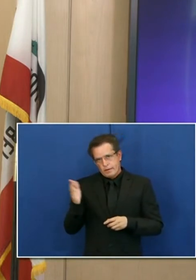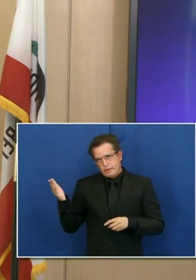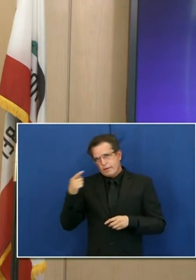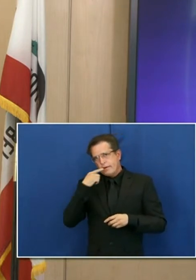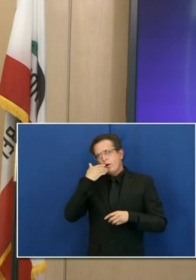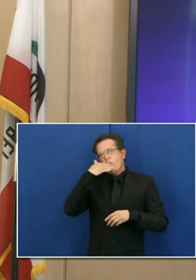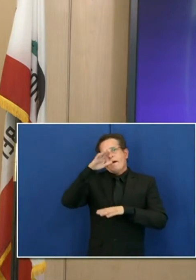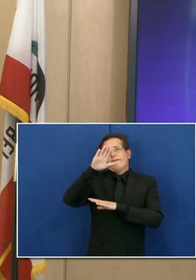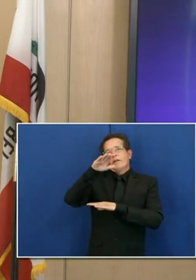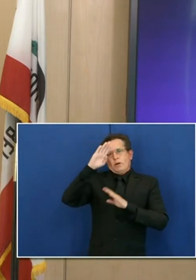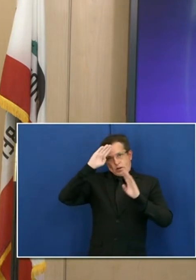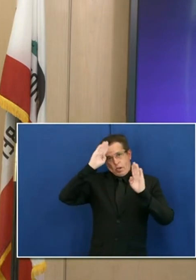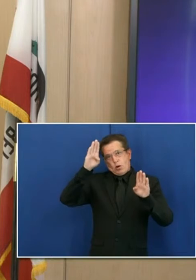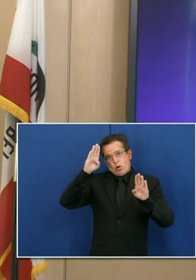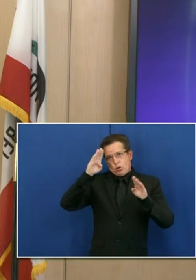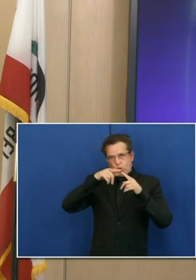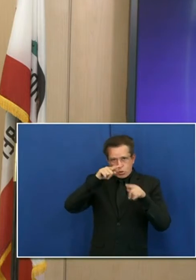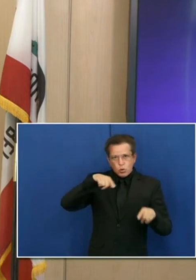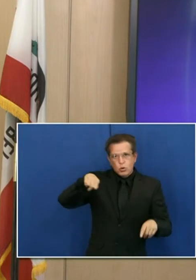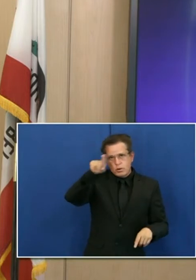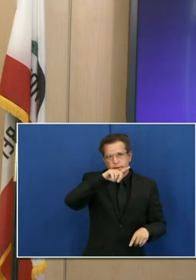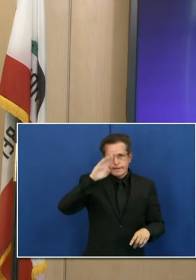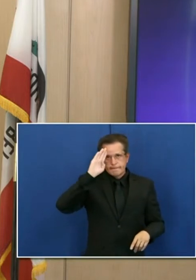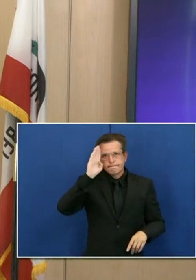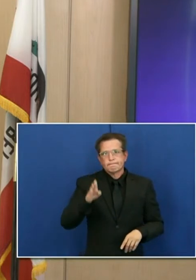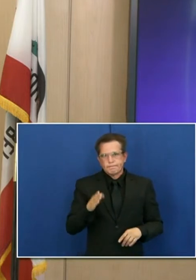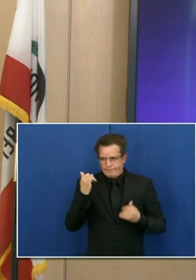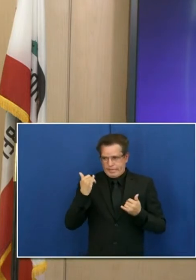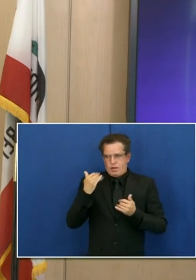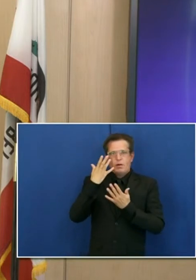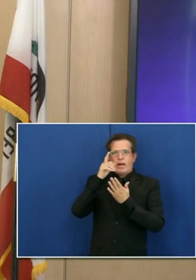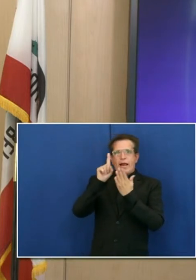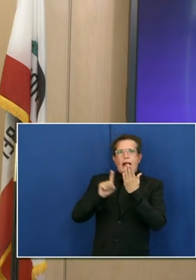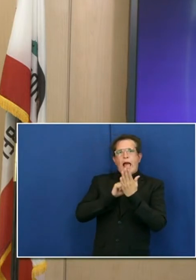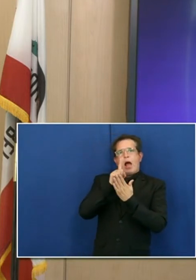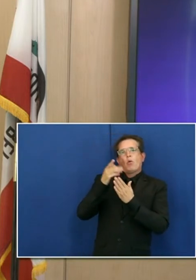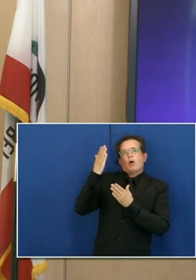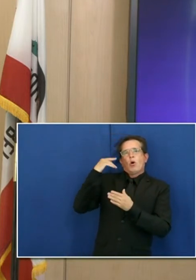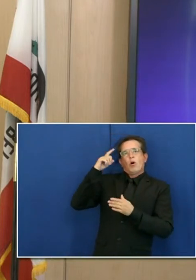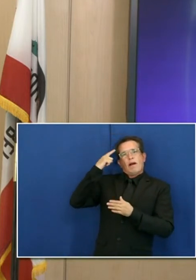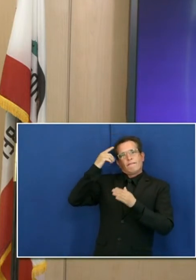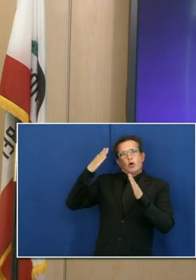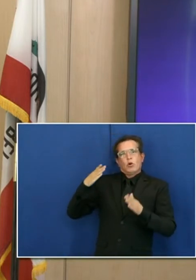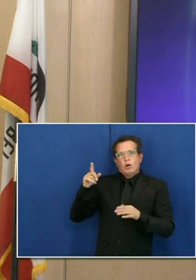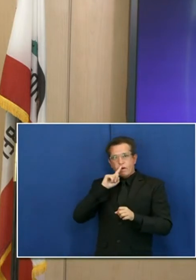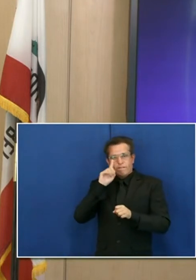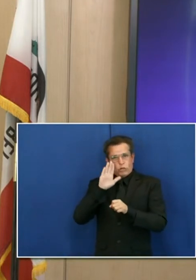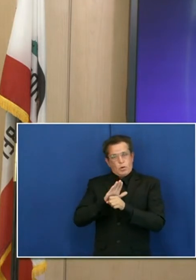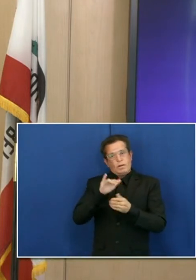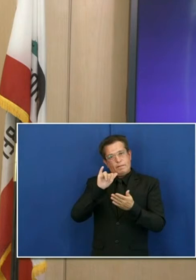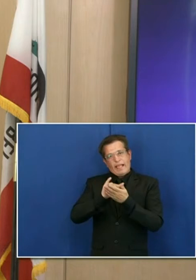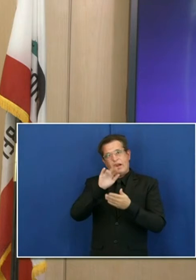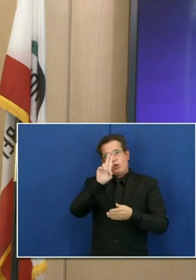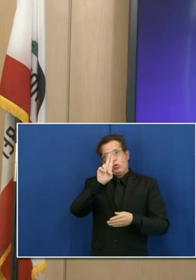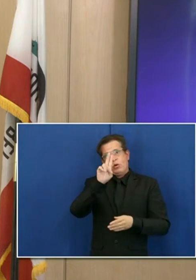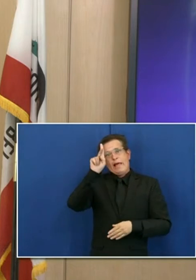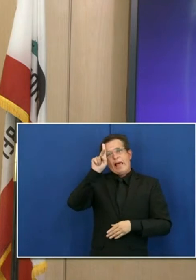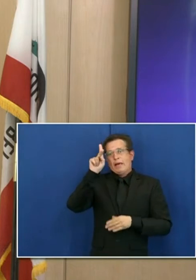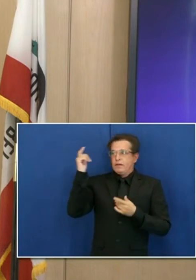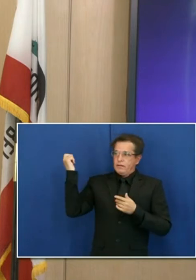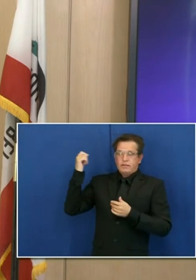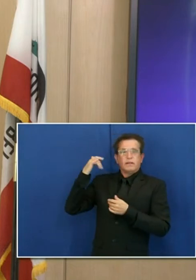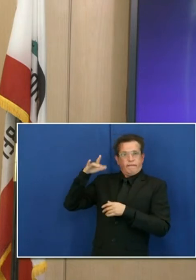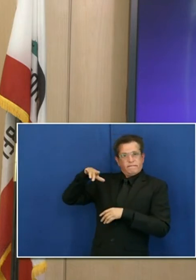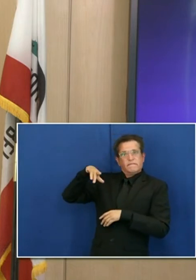Good afternoon. About an hour ago, the governor, in a joint appearance with Dr. Anthony Fauci, confirmed that a UK variant case had been